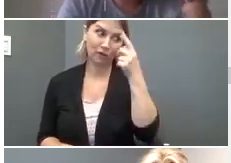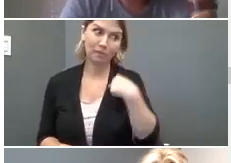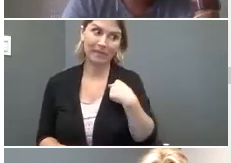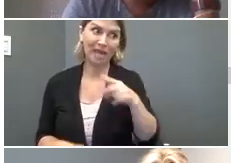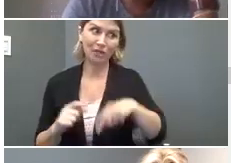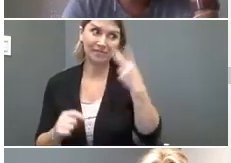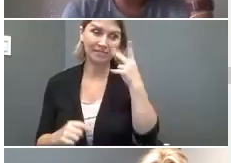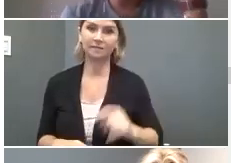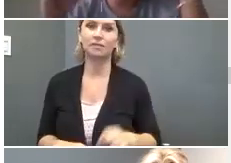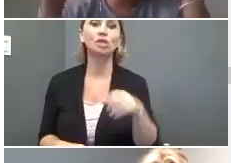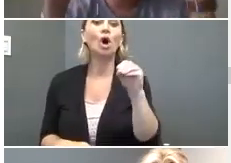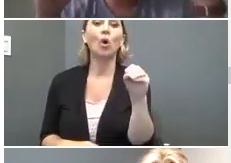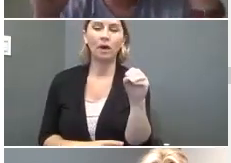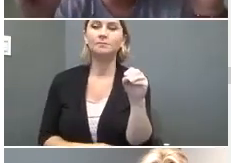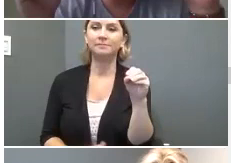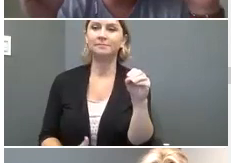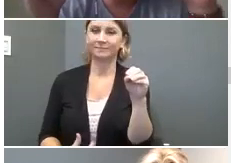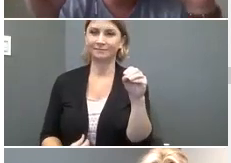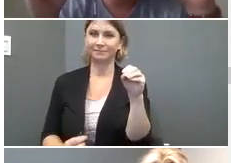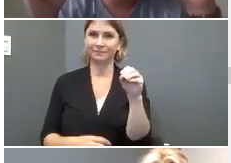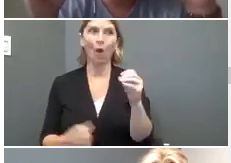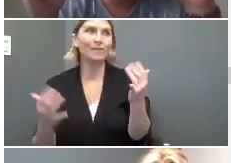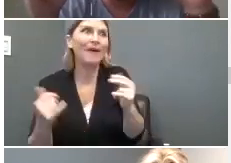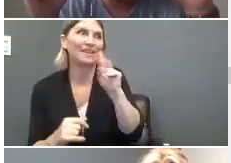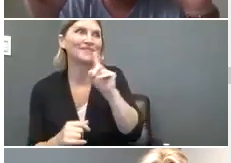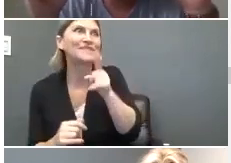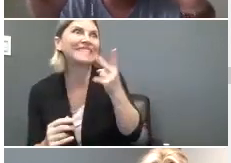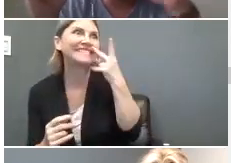Okay, so now I can really see it.